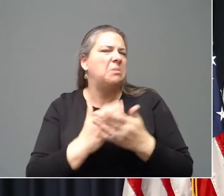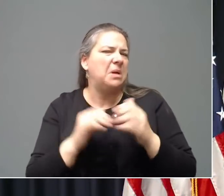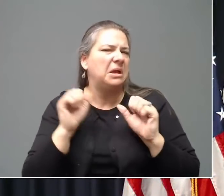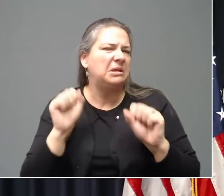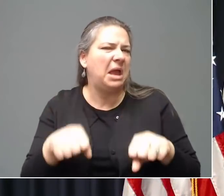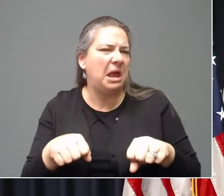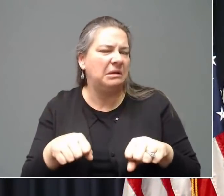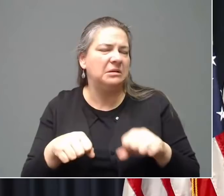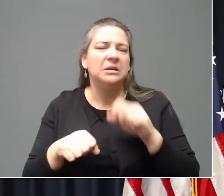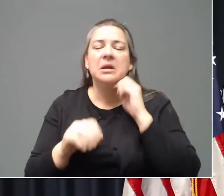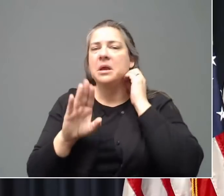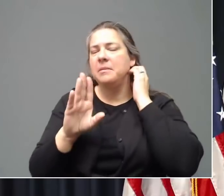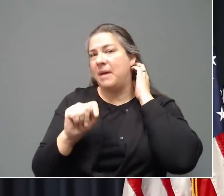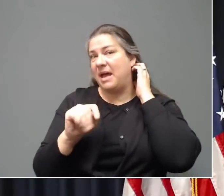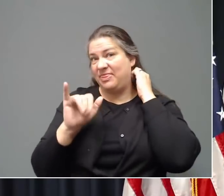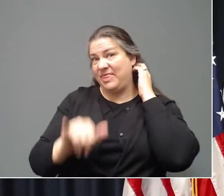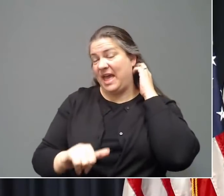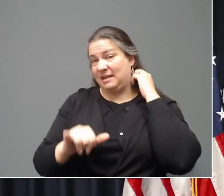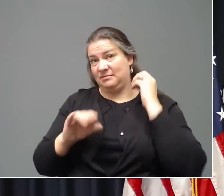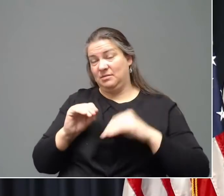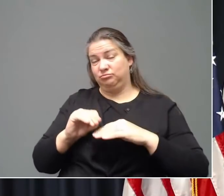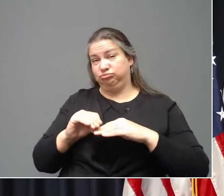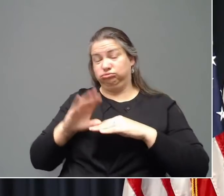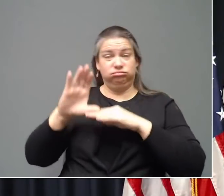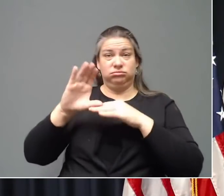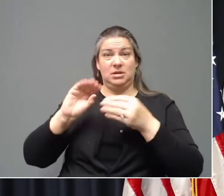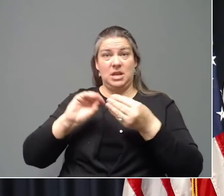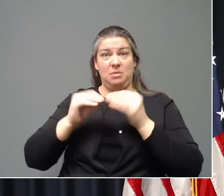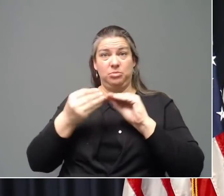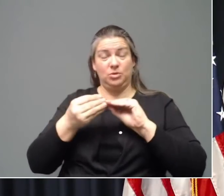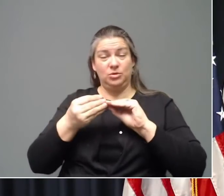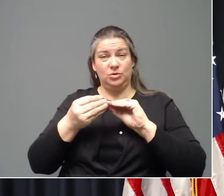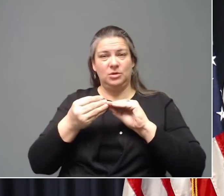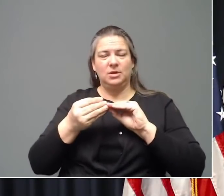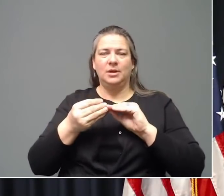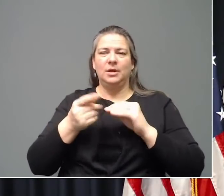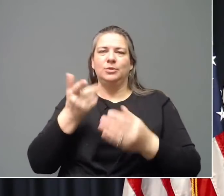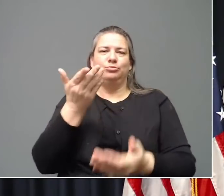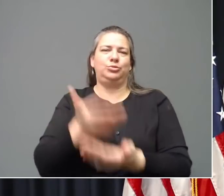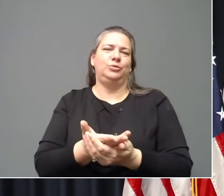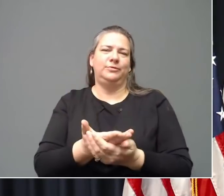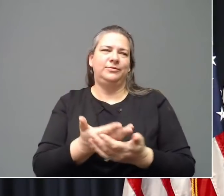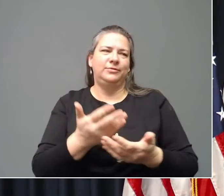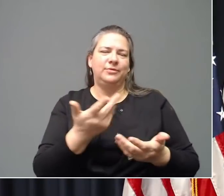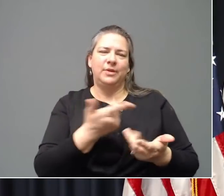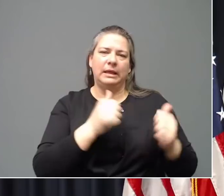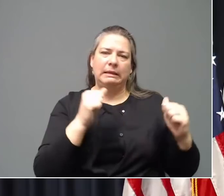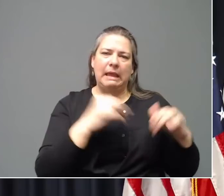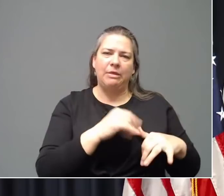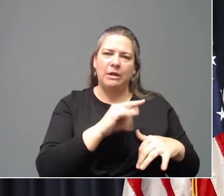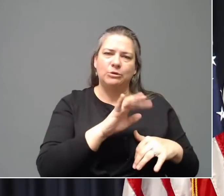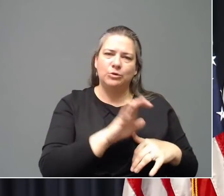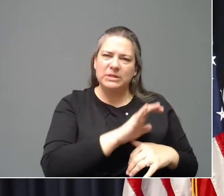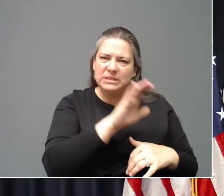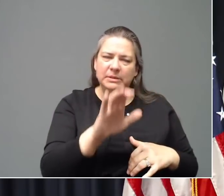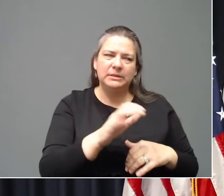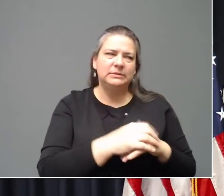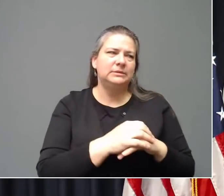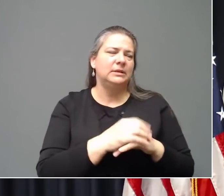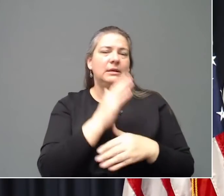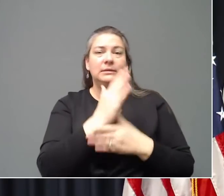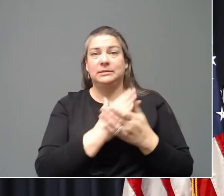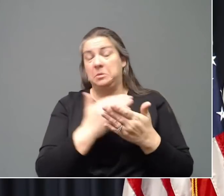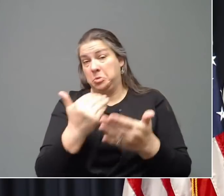this definitely shows that gatherings around Christmas, and some of them could already be New Year's,